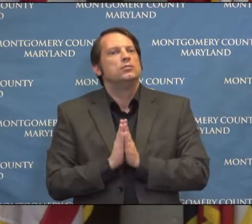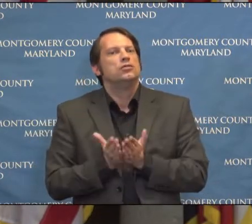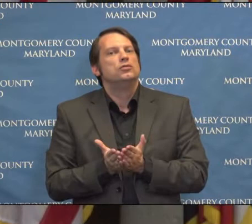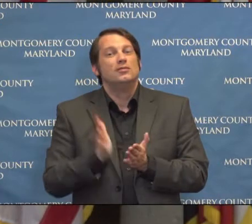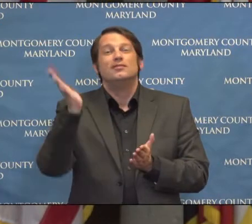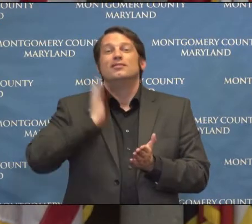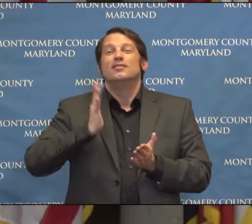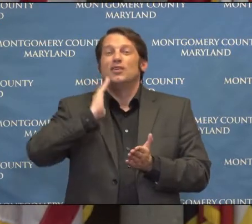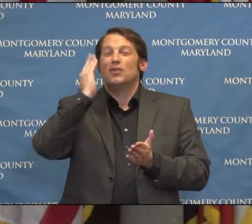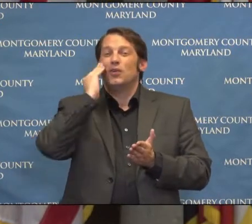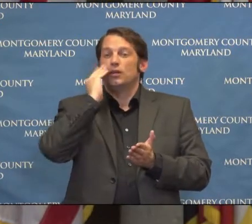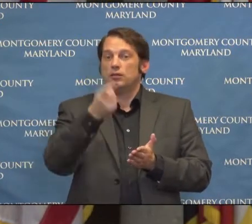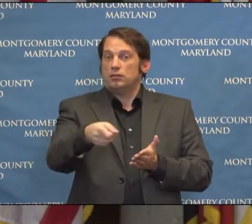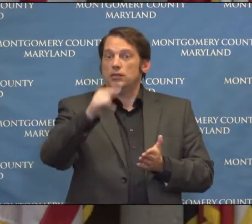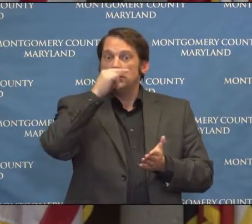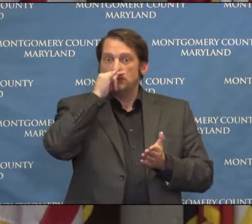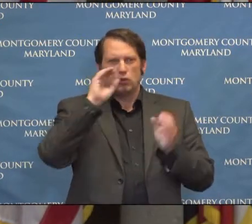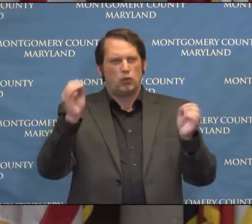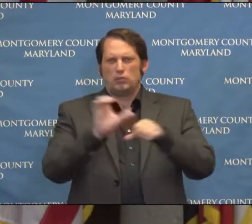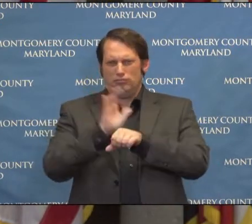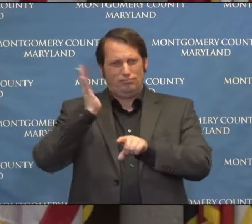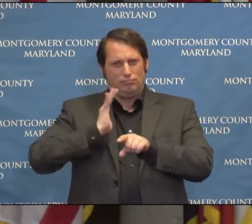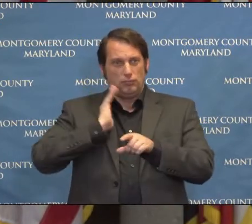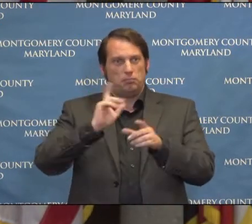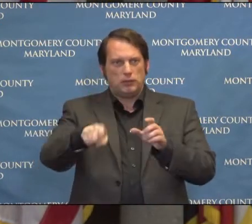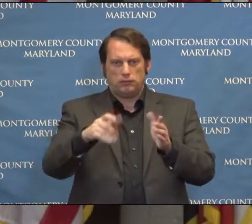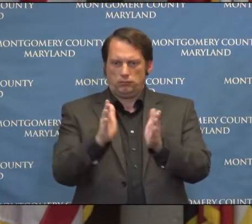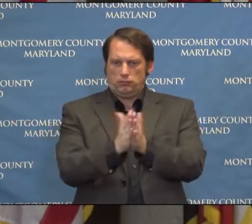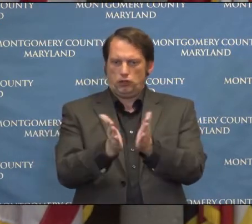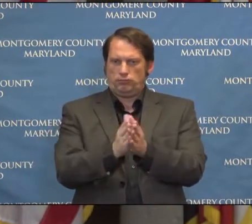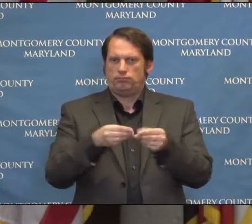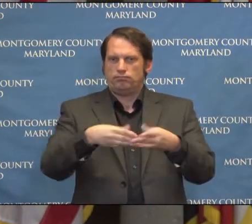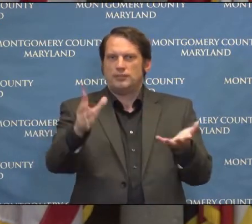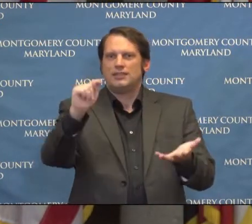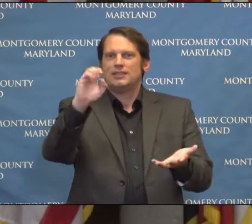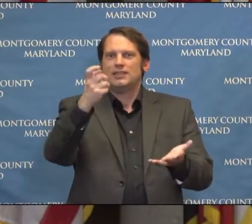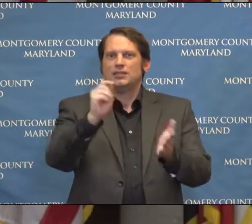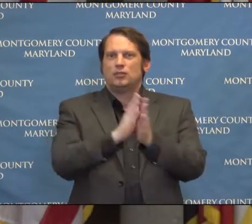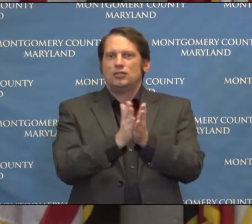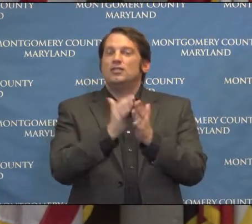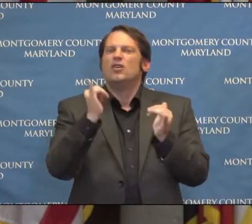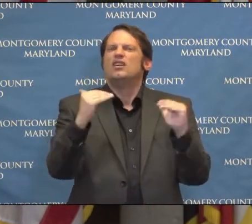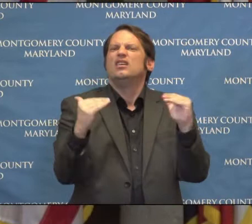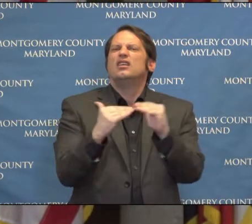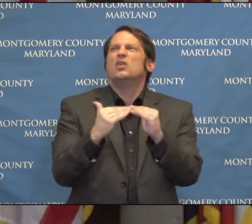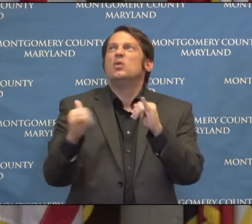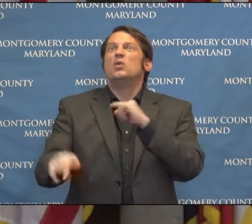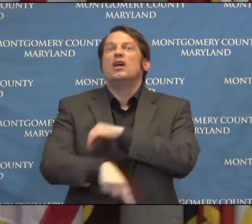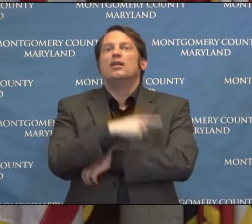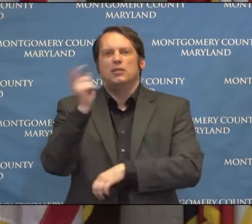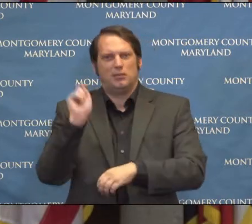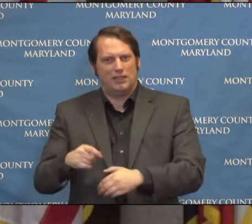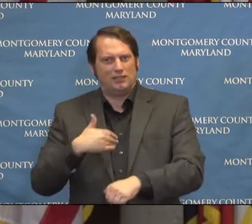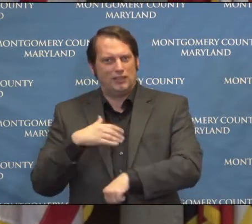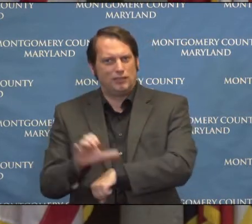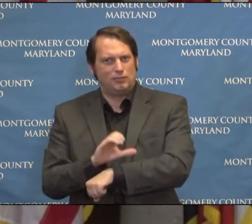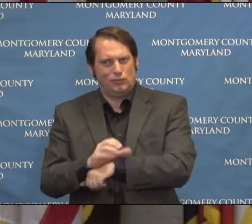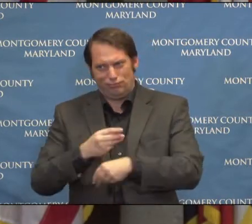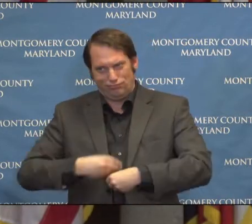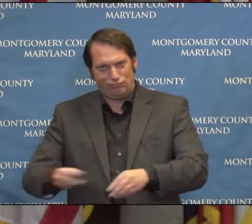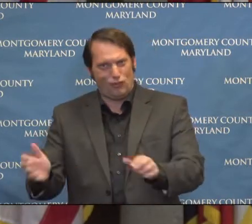that connectivity, and that needs to change. And I certainly hope in the next federal stimulus package that's being discussed